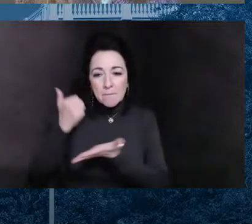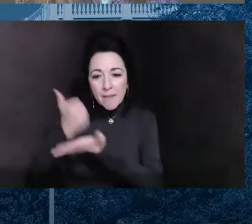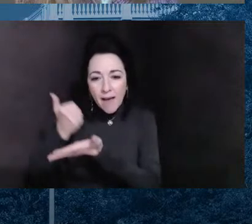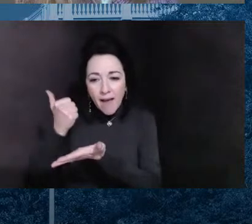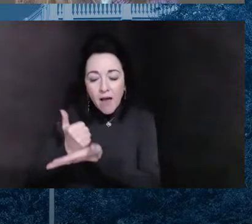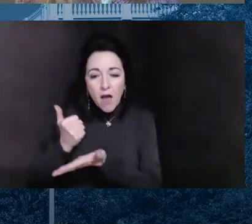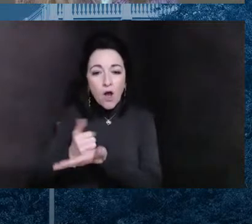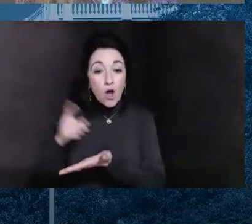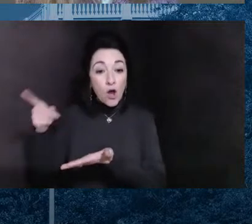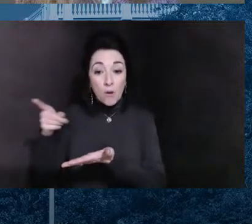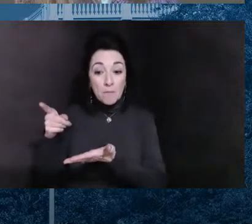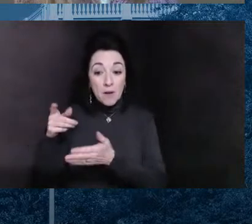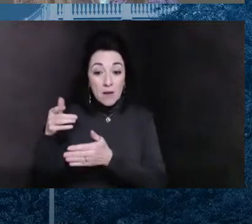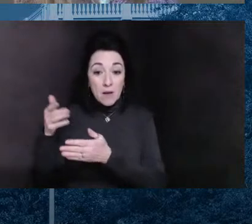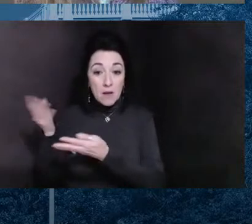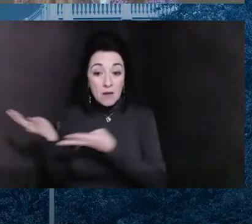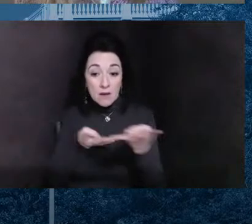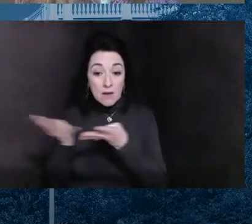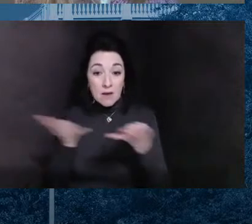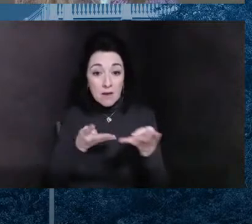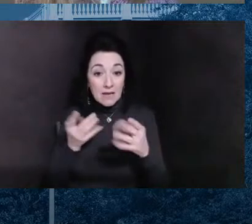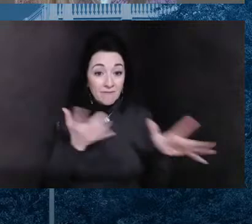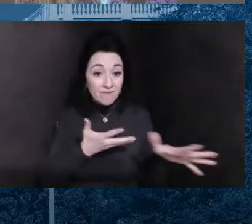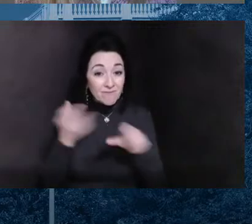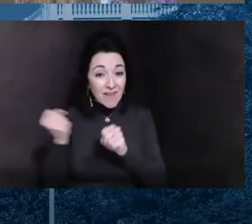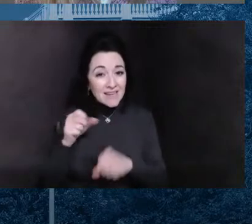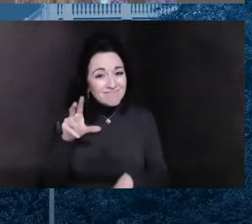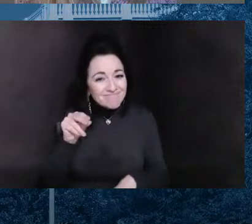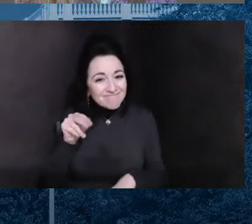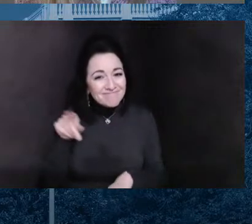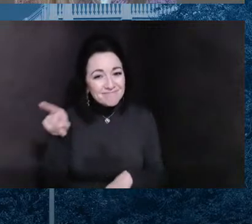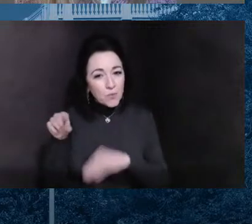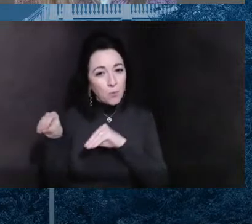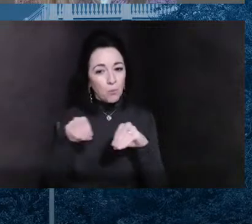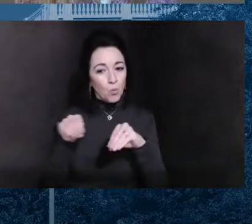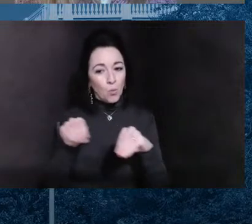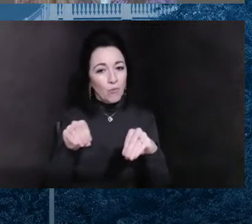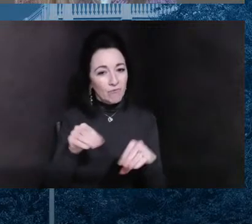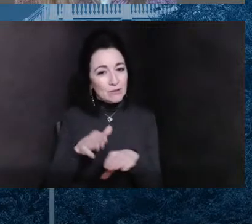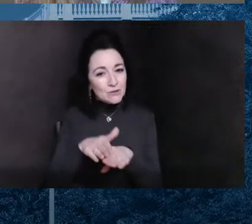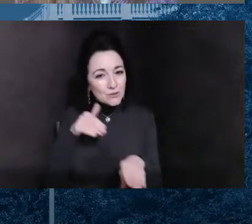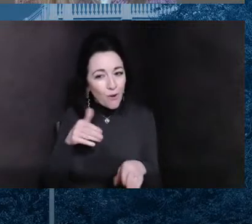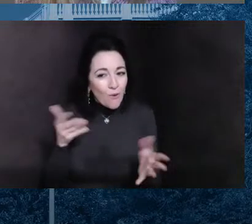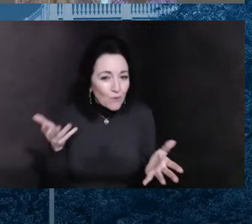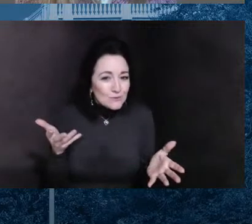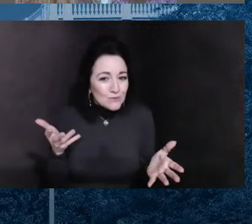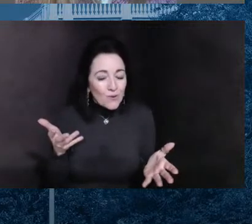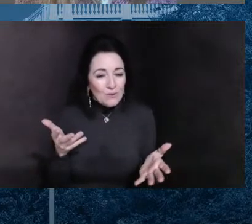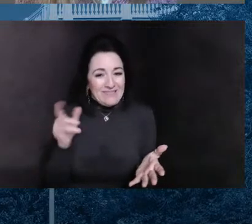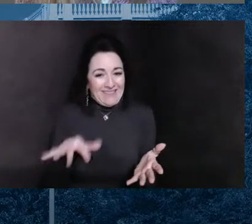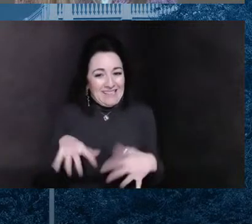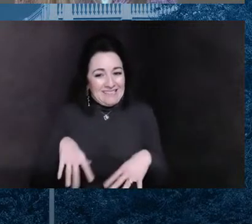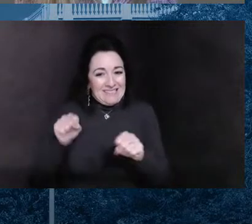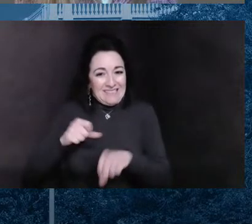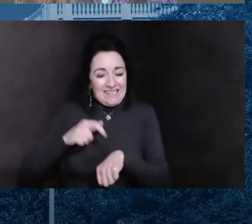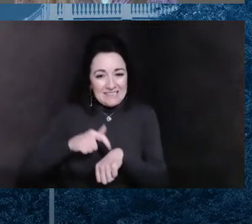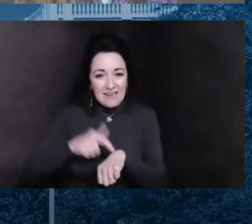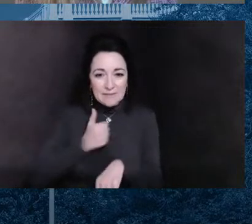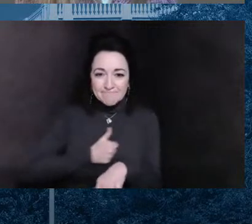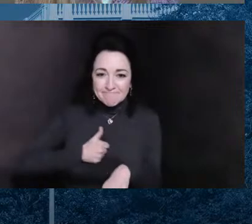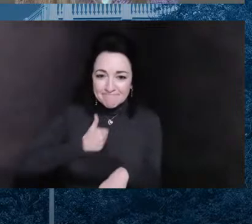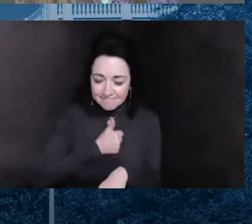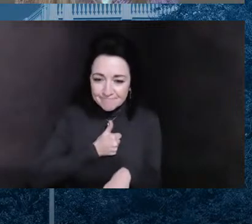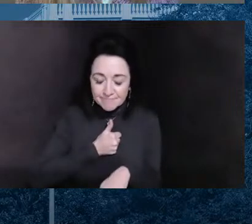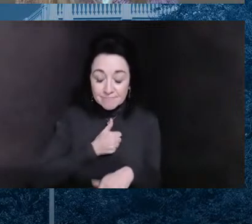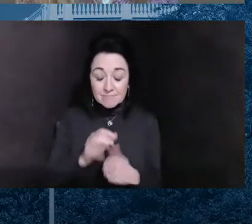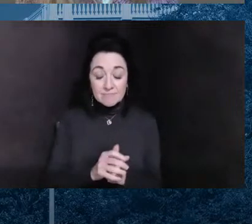first responders vaccinated as part of those large events as well. So let's take a step back again and take a look at where we are. Again,